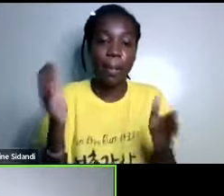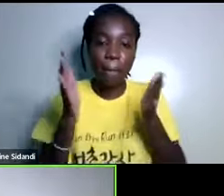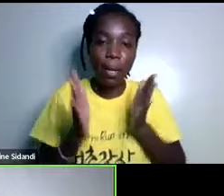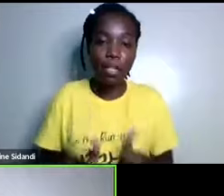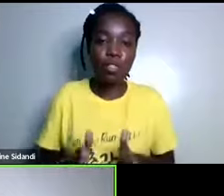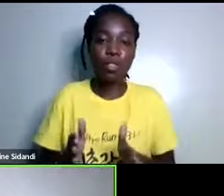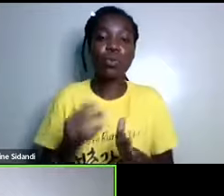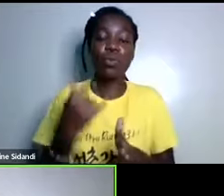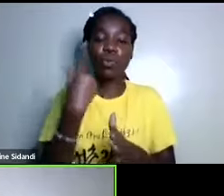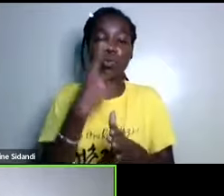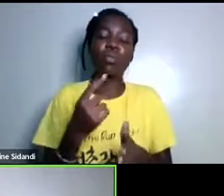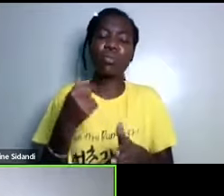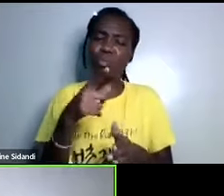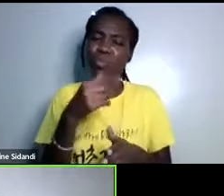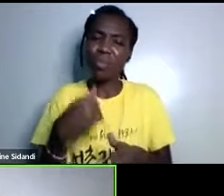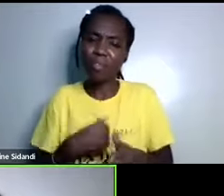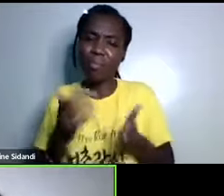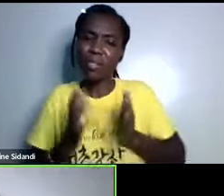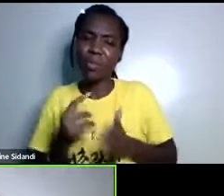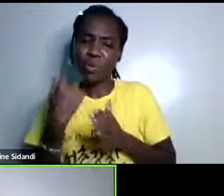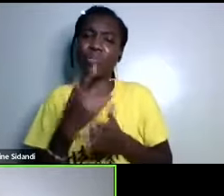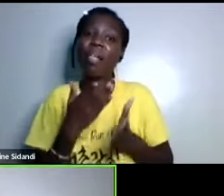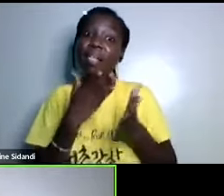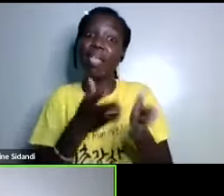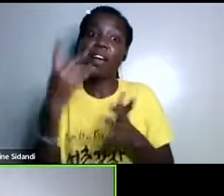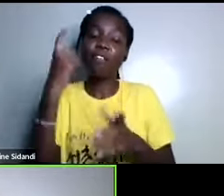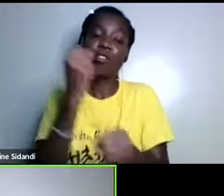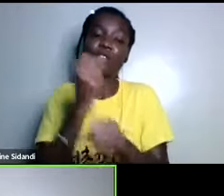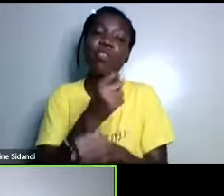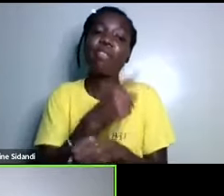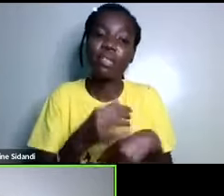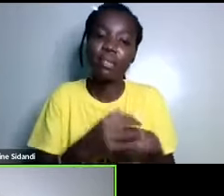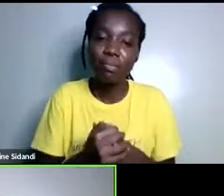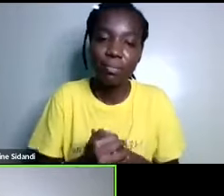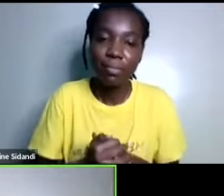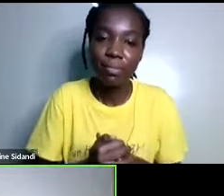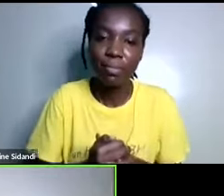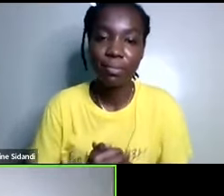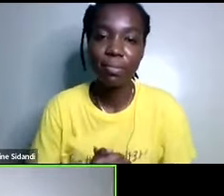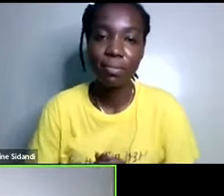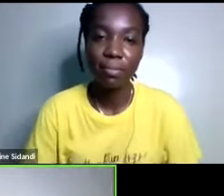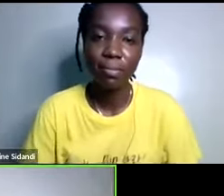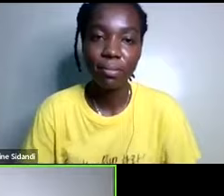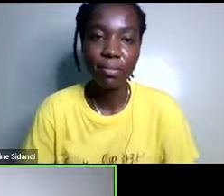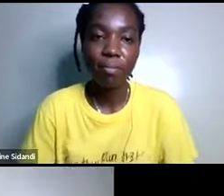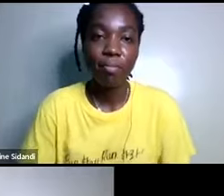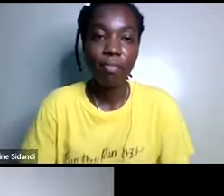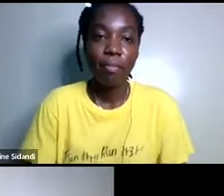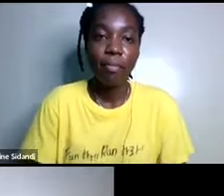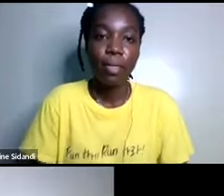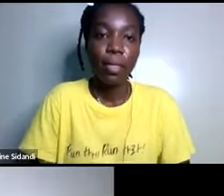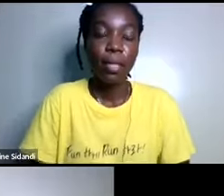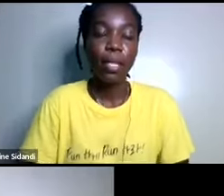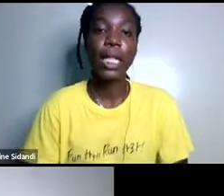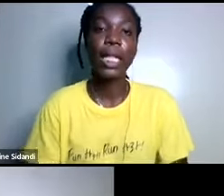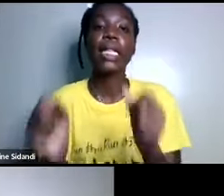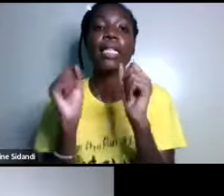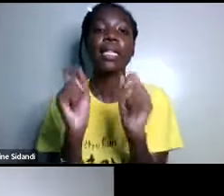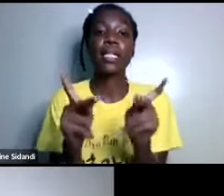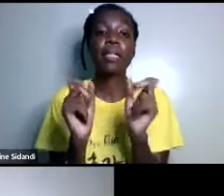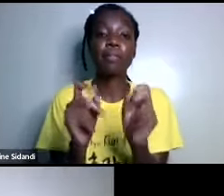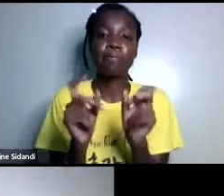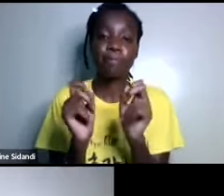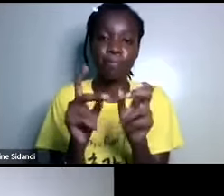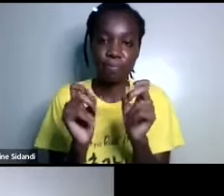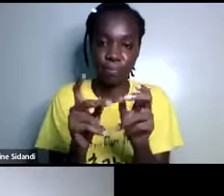this? Do you have to have a dedicated person to do this? Okay, so to start off